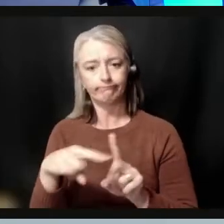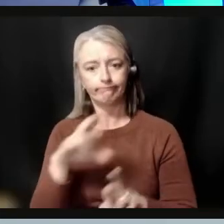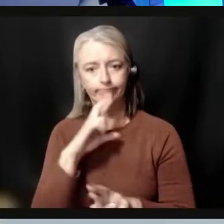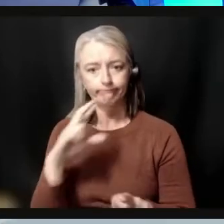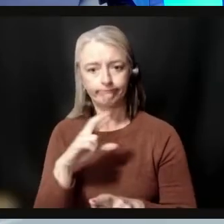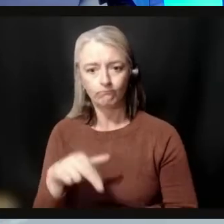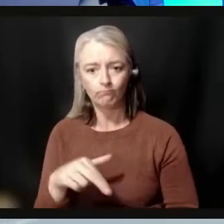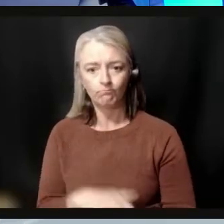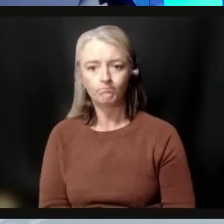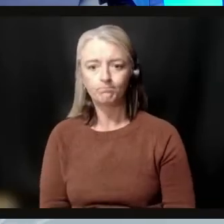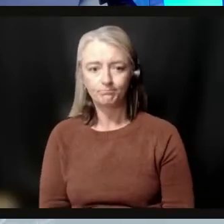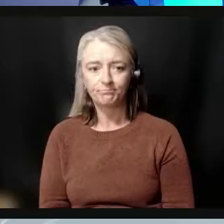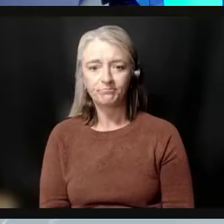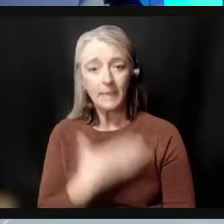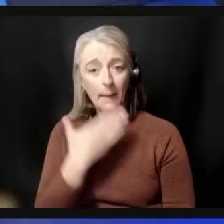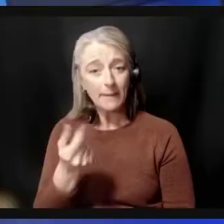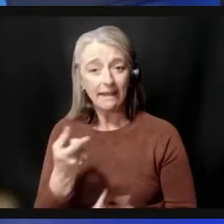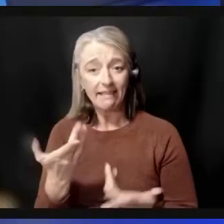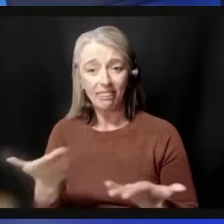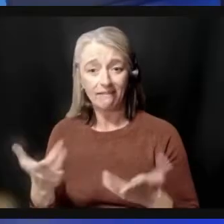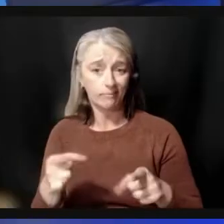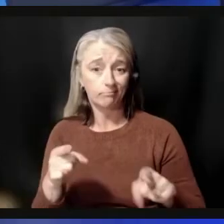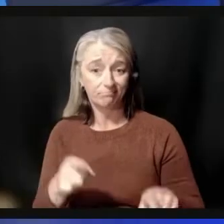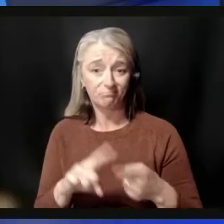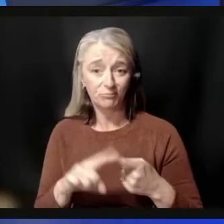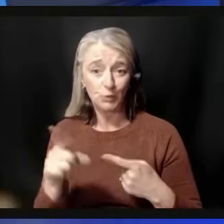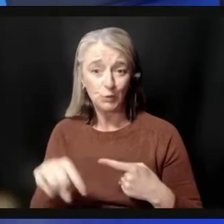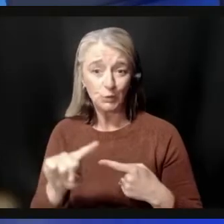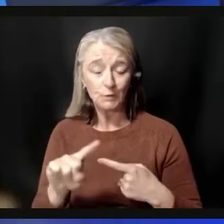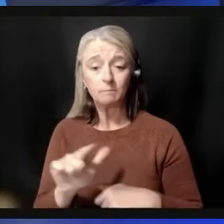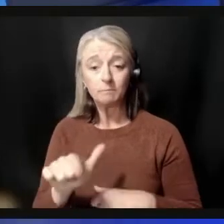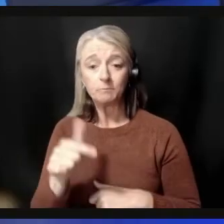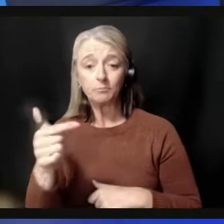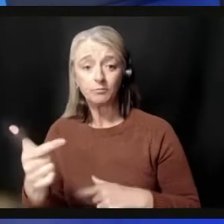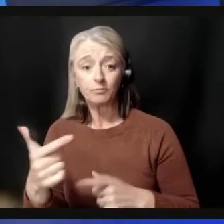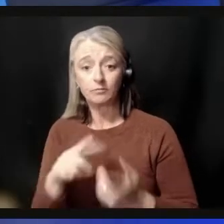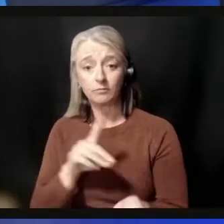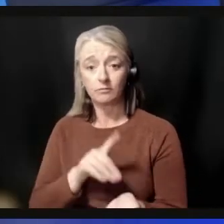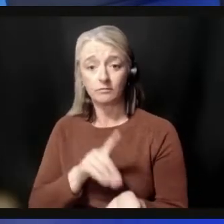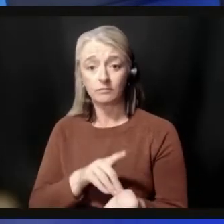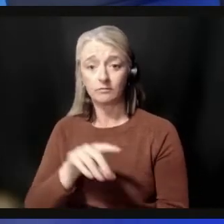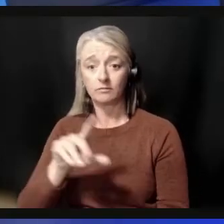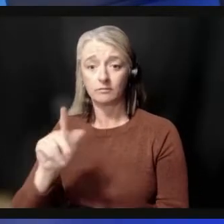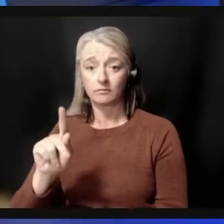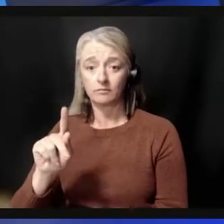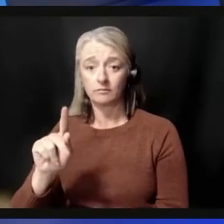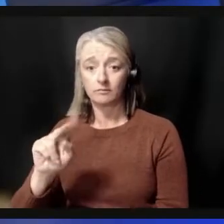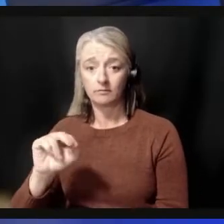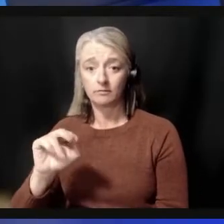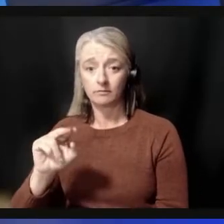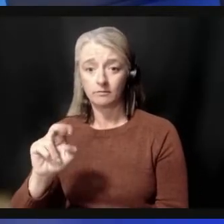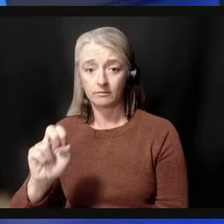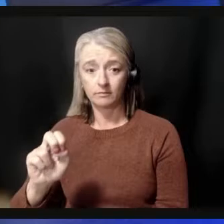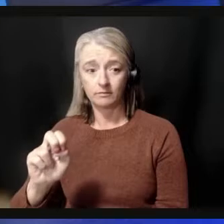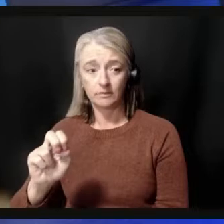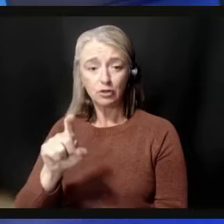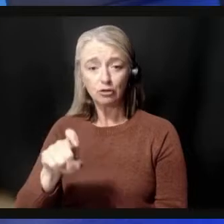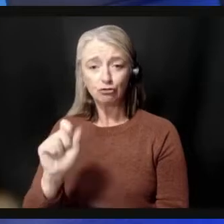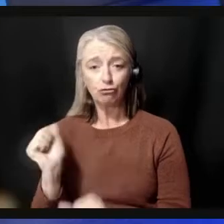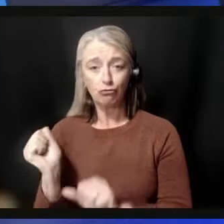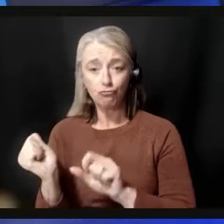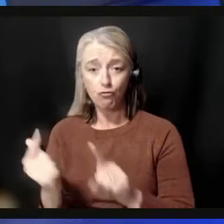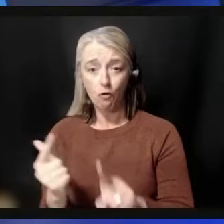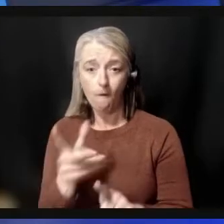that ever happened. So I want to turn now to Dr. Nye. Tell us, should every